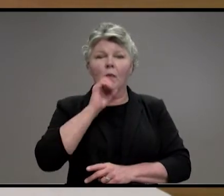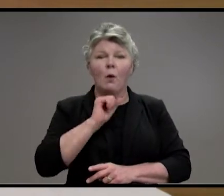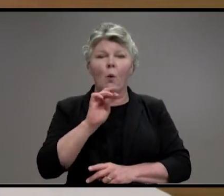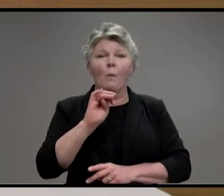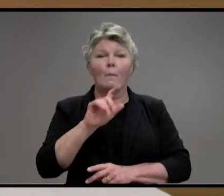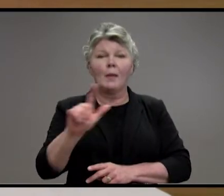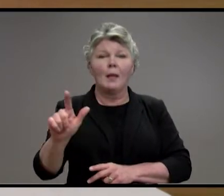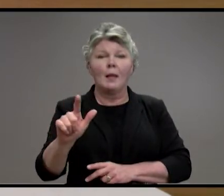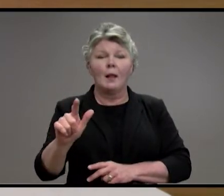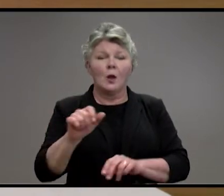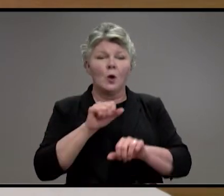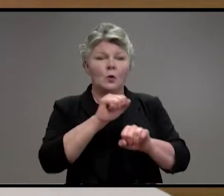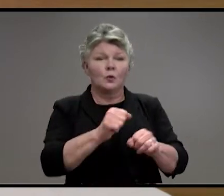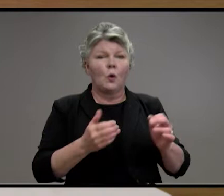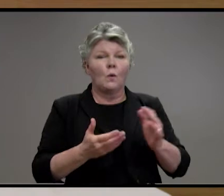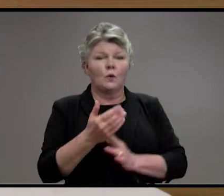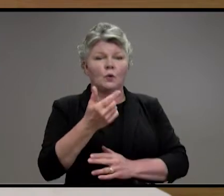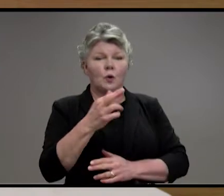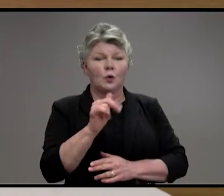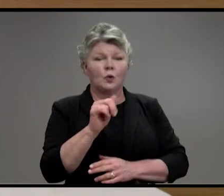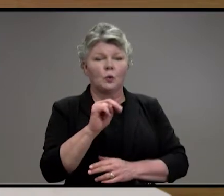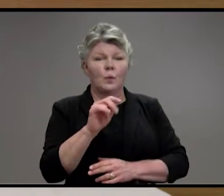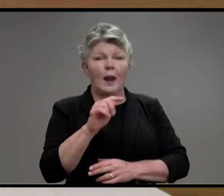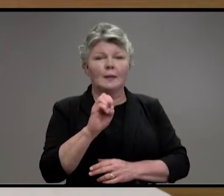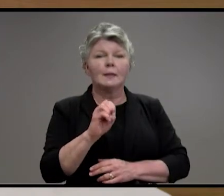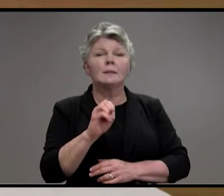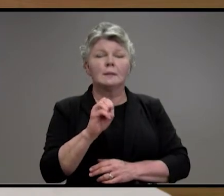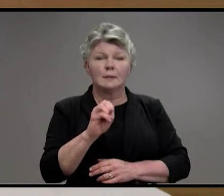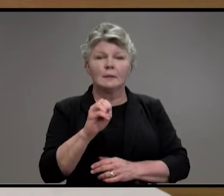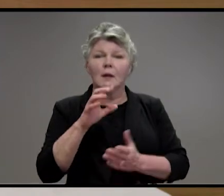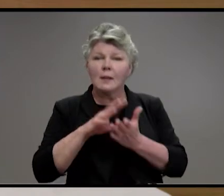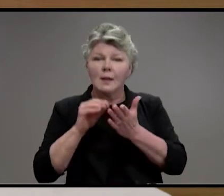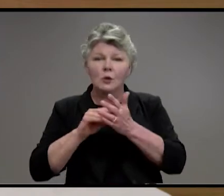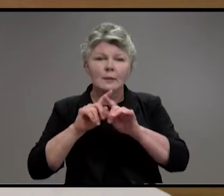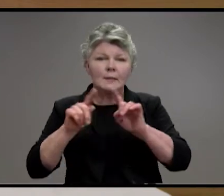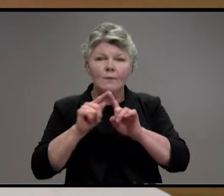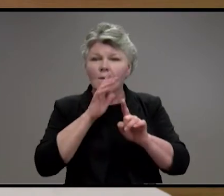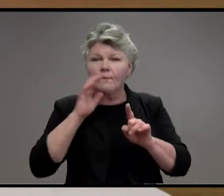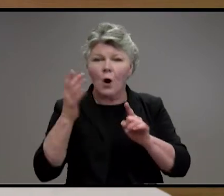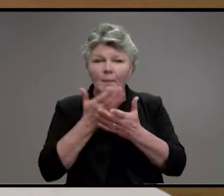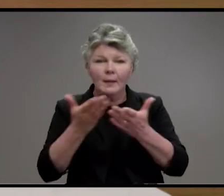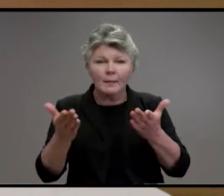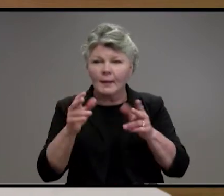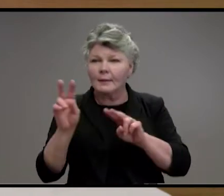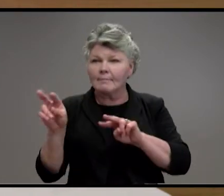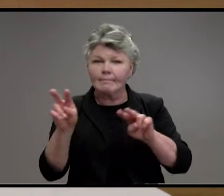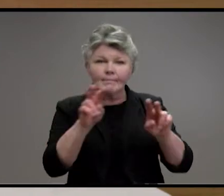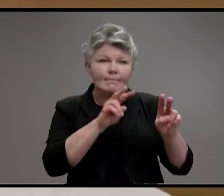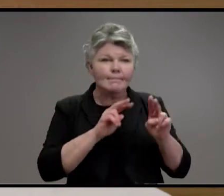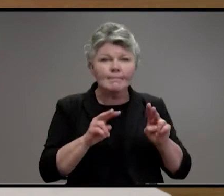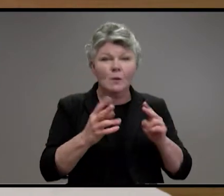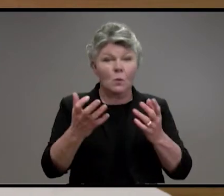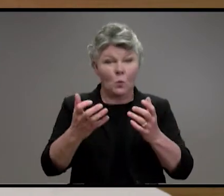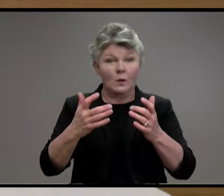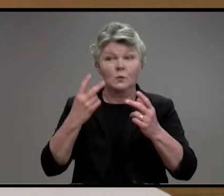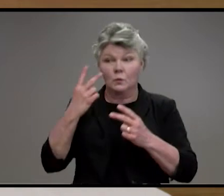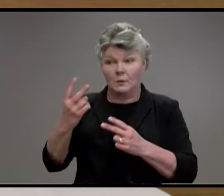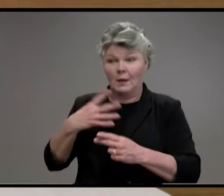drove through Granite and learned about the threshing bee, growing more excited every minute to see the white